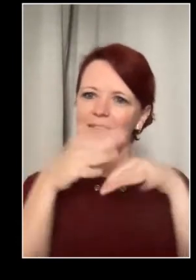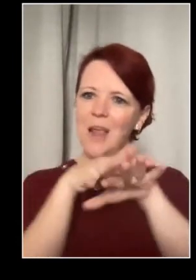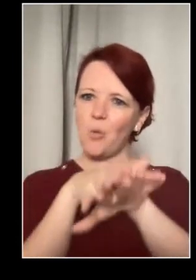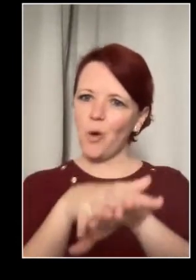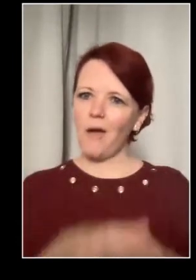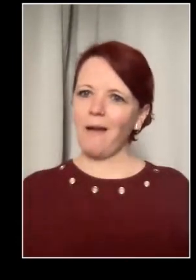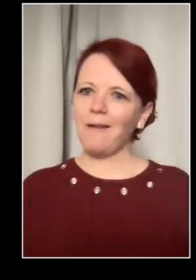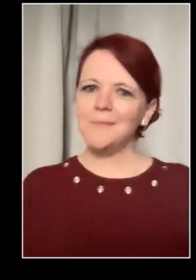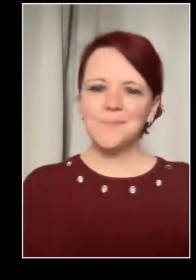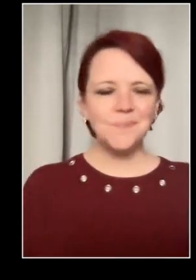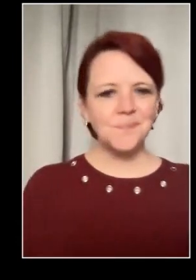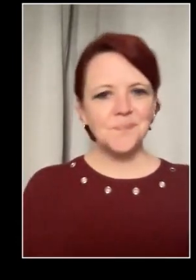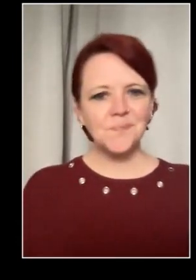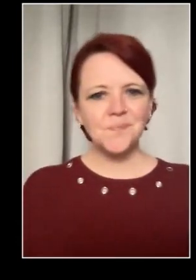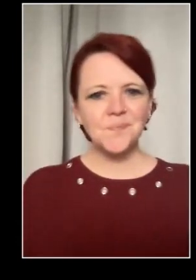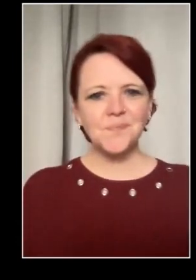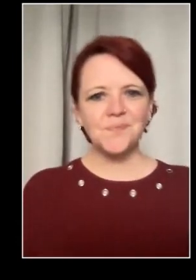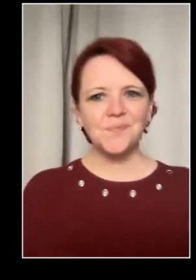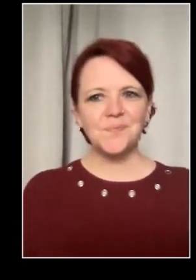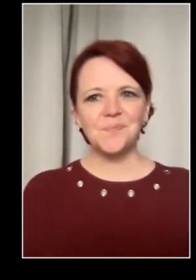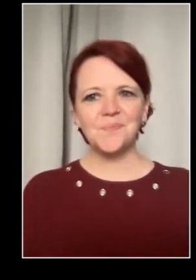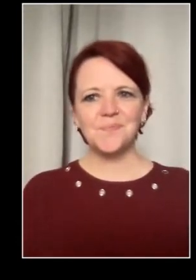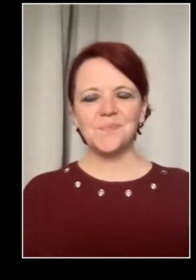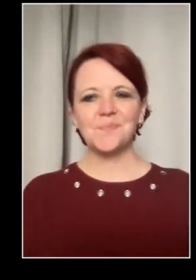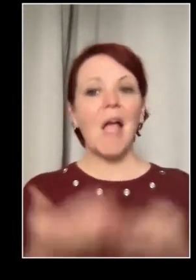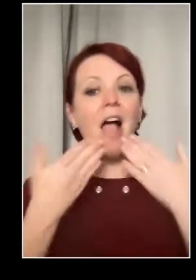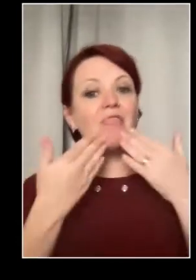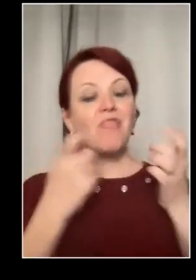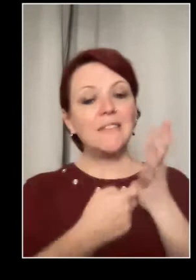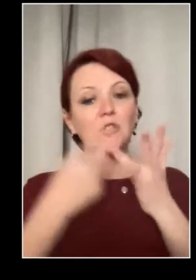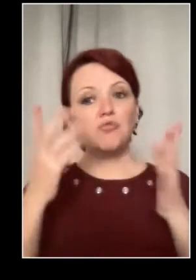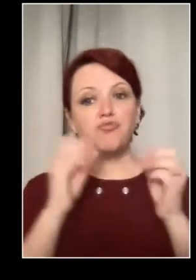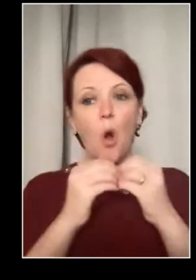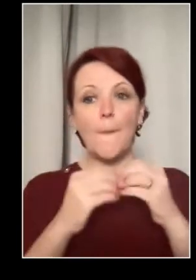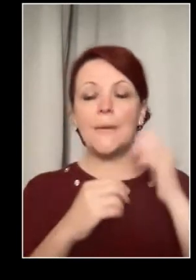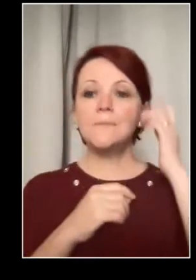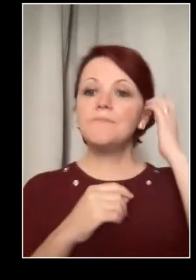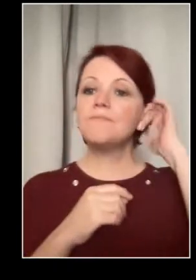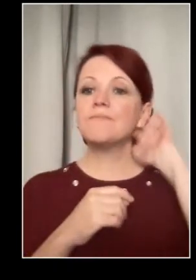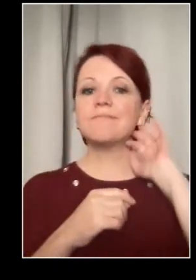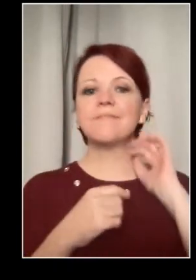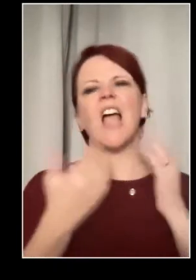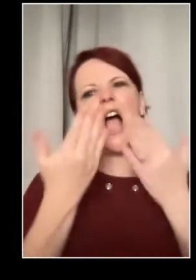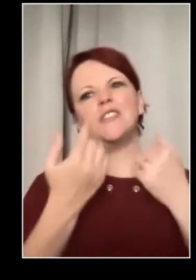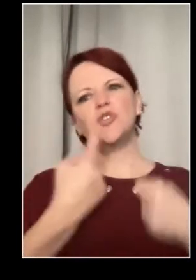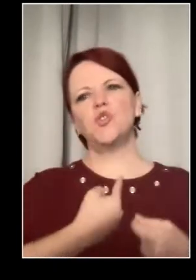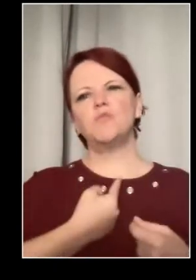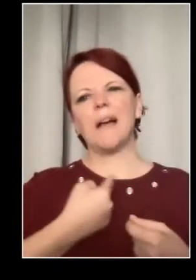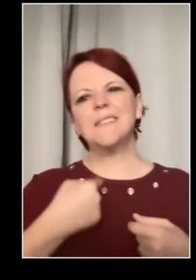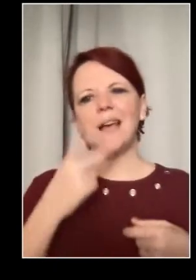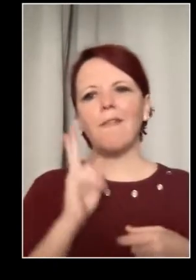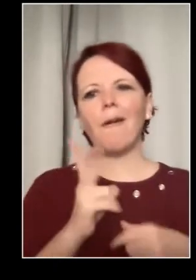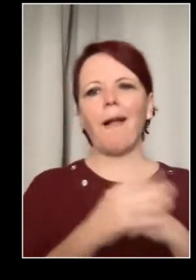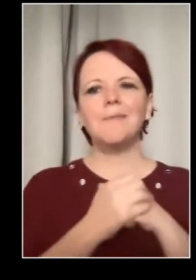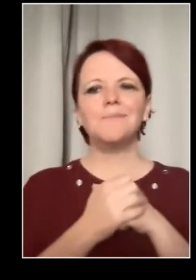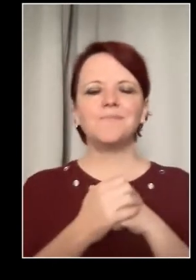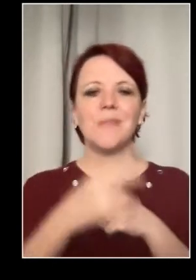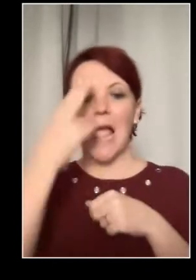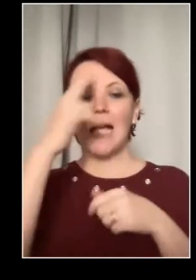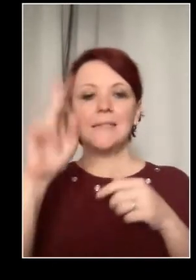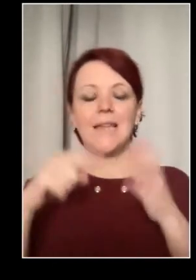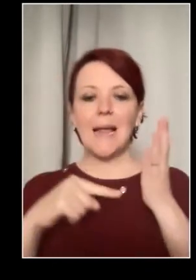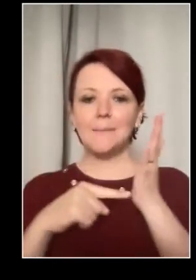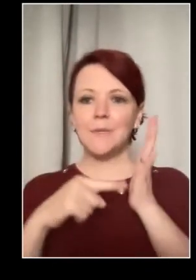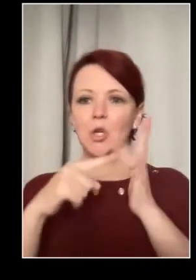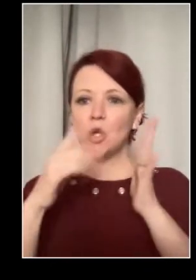Thank you so much, Rob. That's great. Yes, so I will reintroduce myself again. Thanks earlier for that, Rob. My name is Tom Cully. I'm